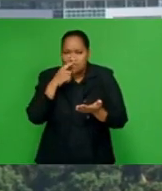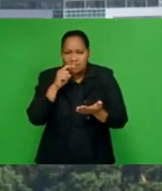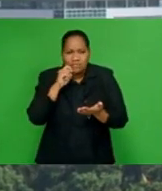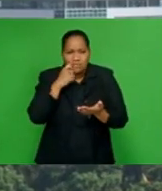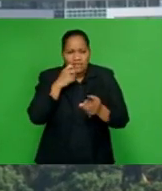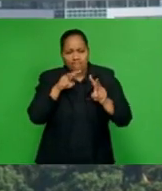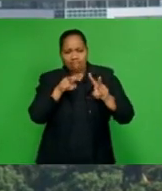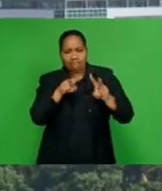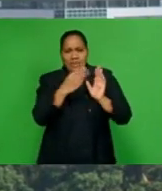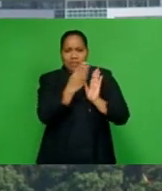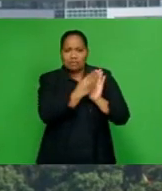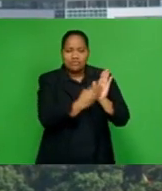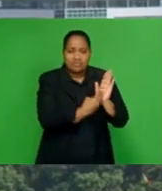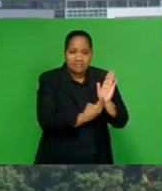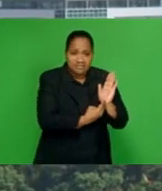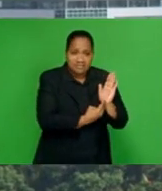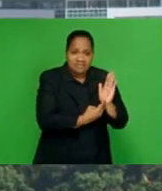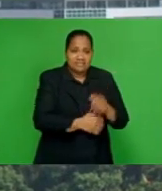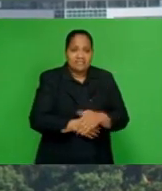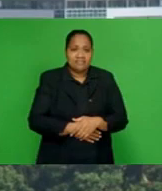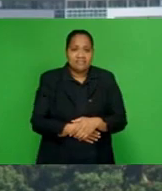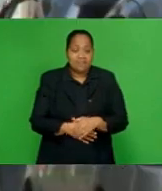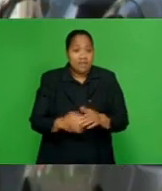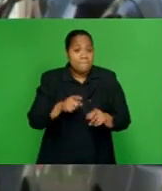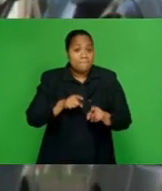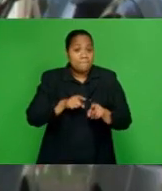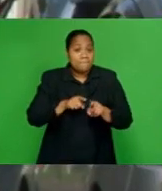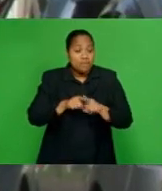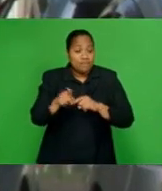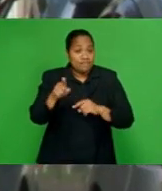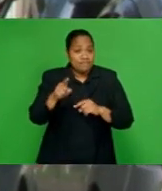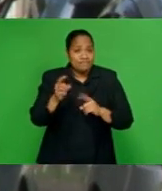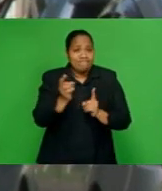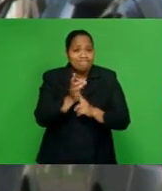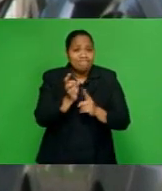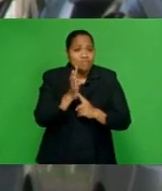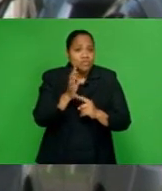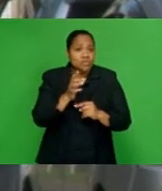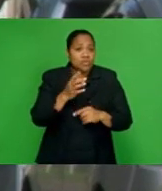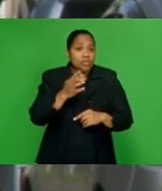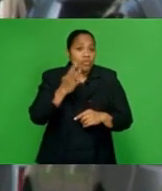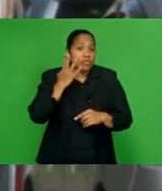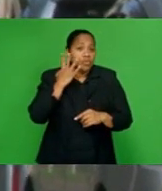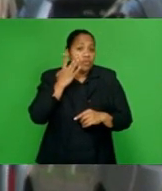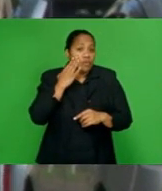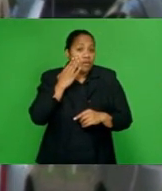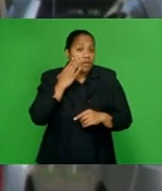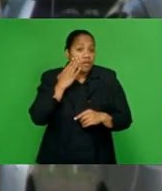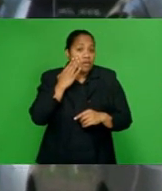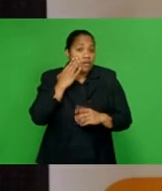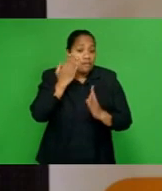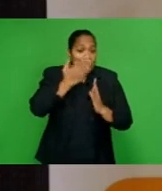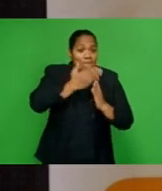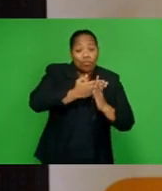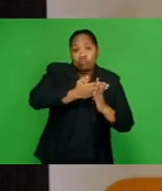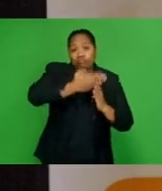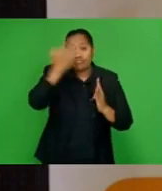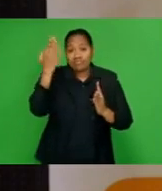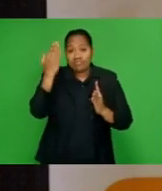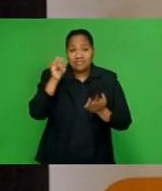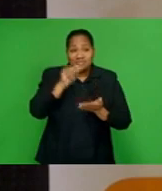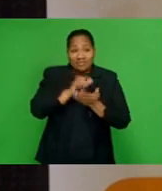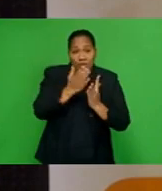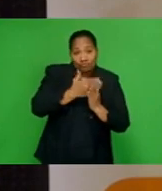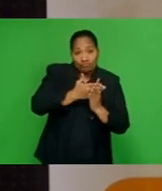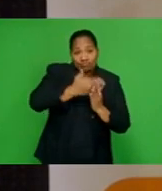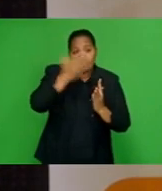budget. More importantly is when the borders open, when the borders open, so that ultimately will